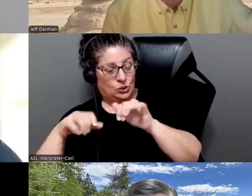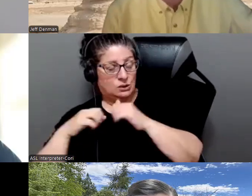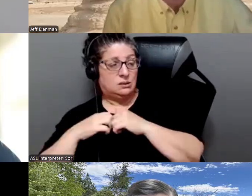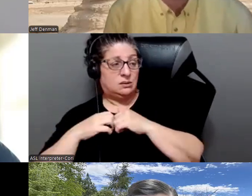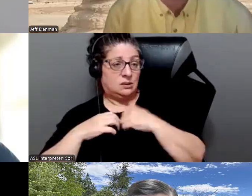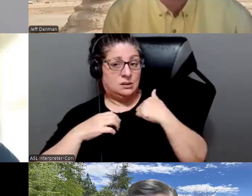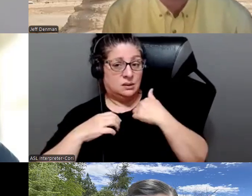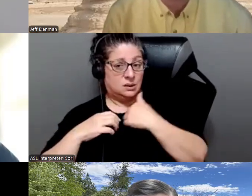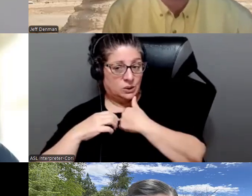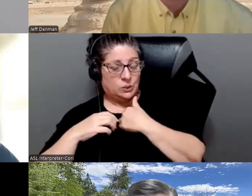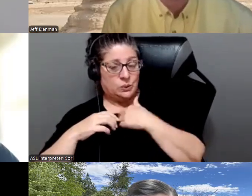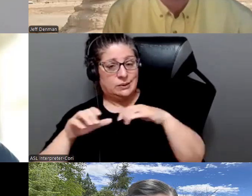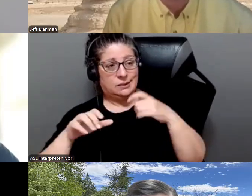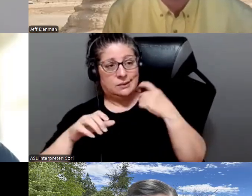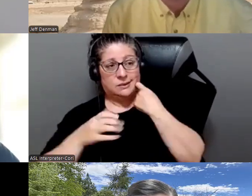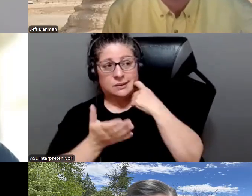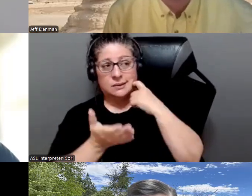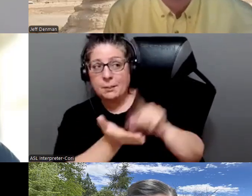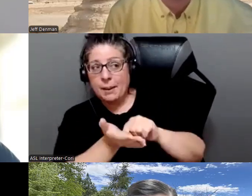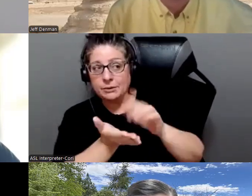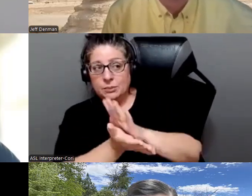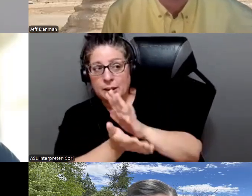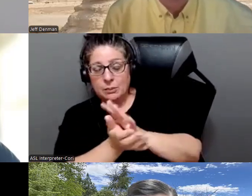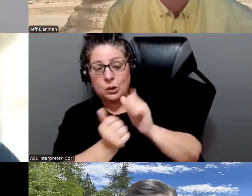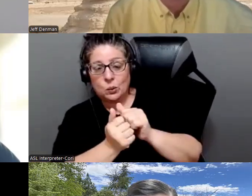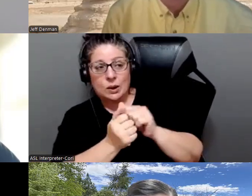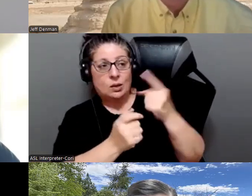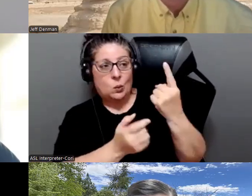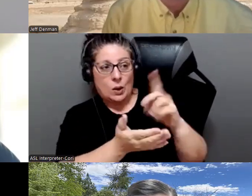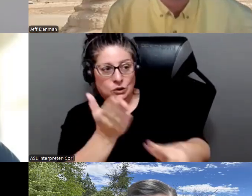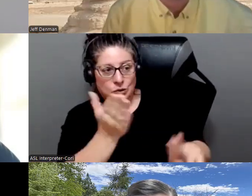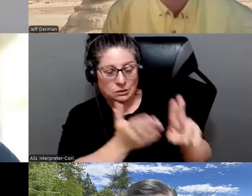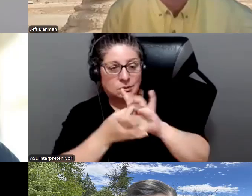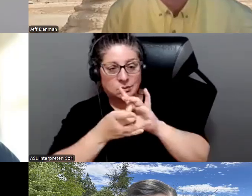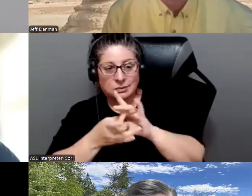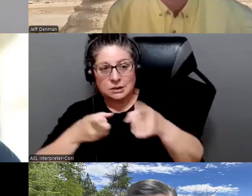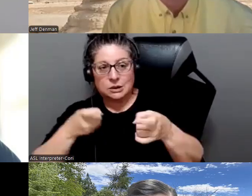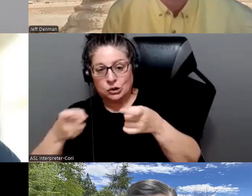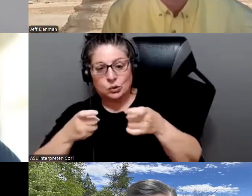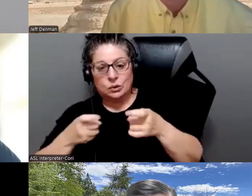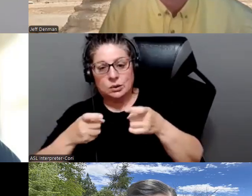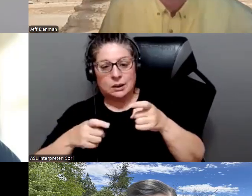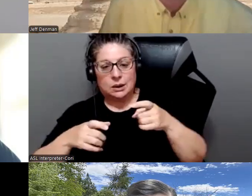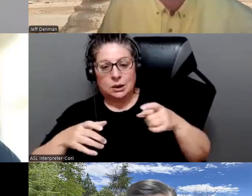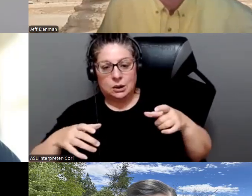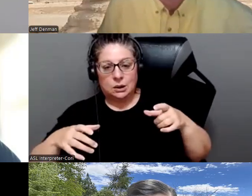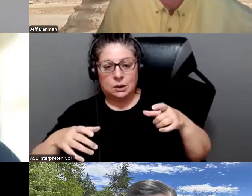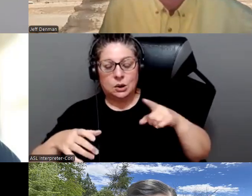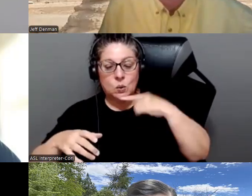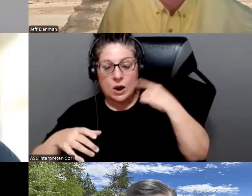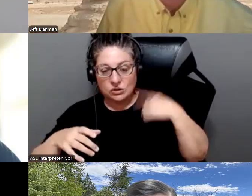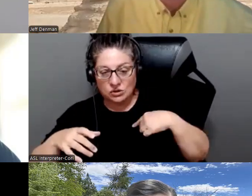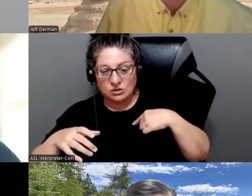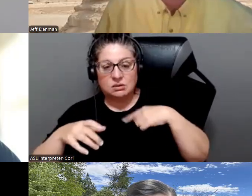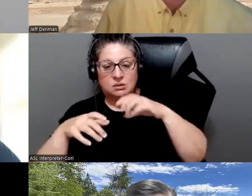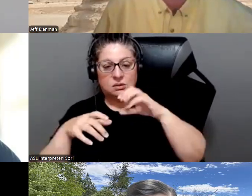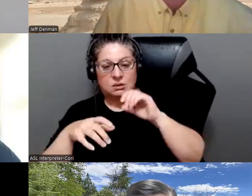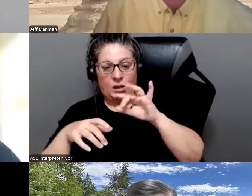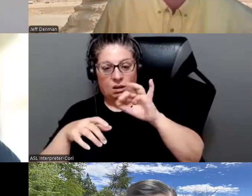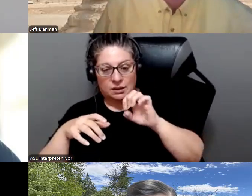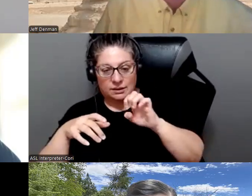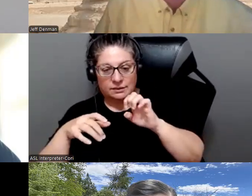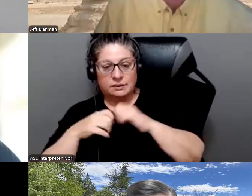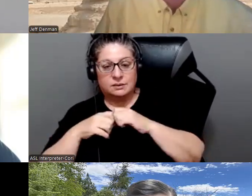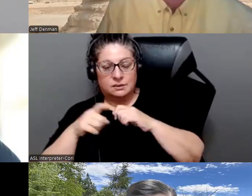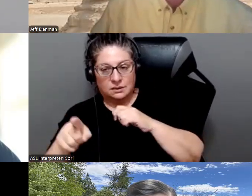We just published a paper with Clemson University on controlling Russian olive. It's another one of these that birds